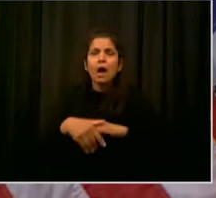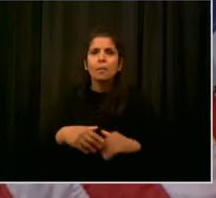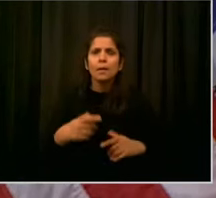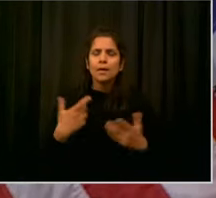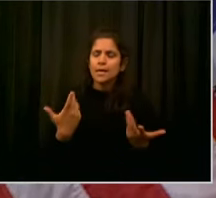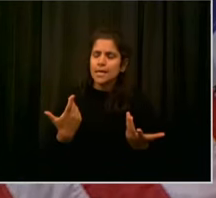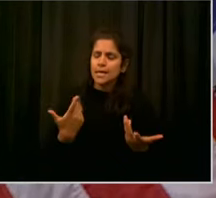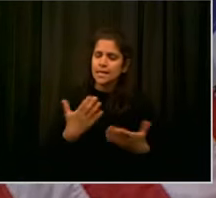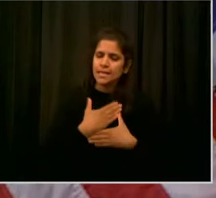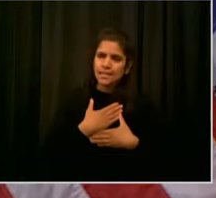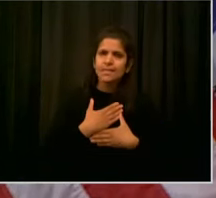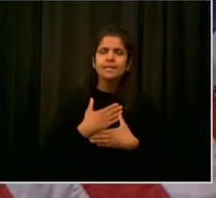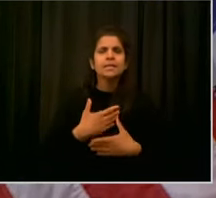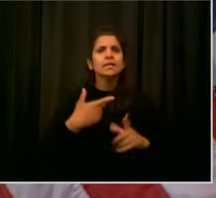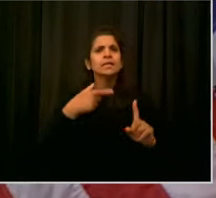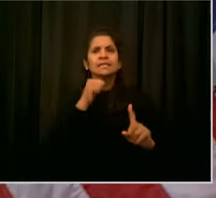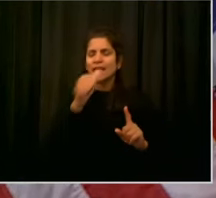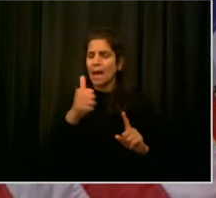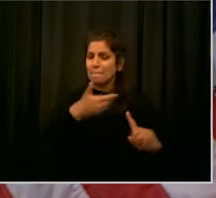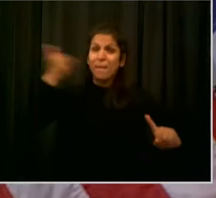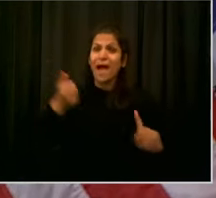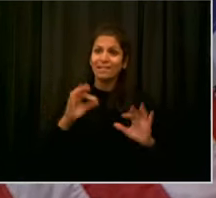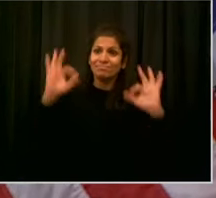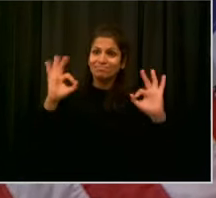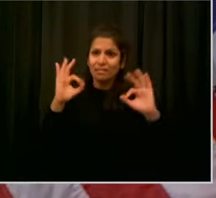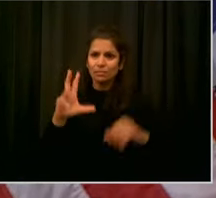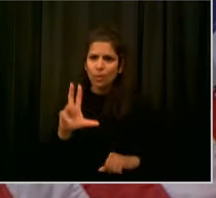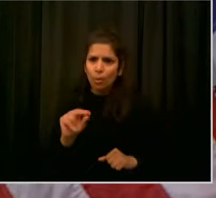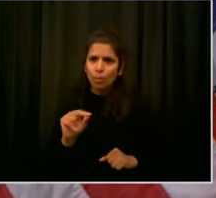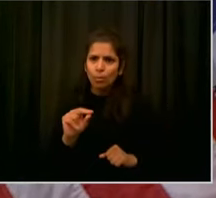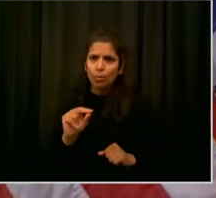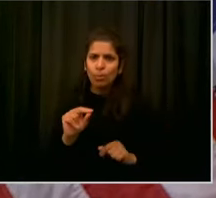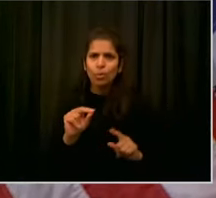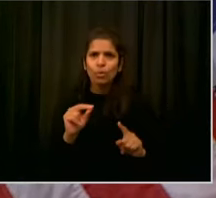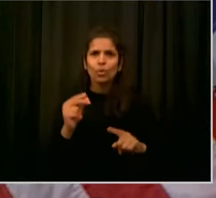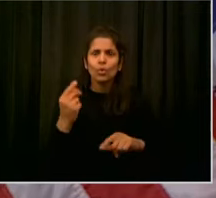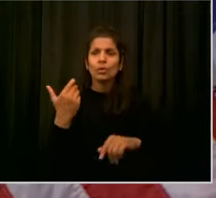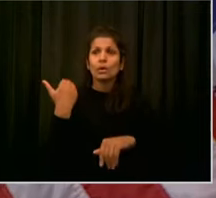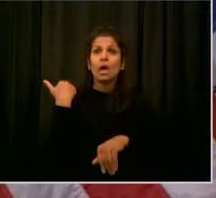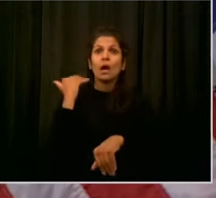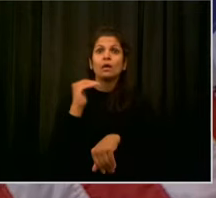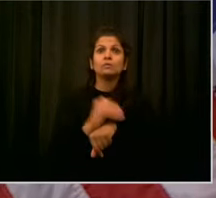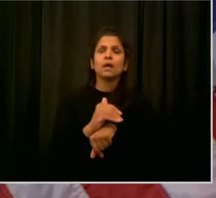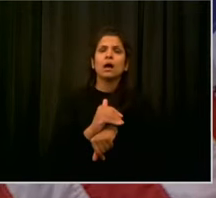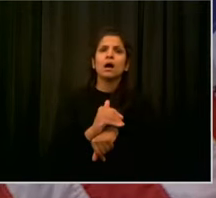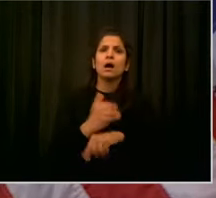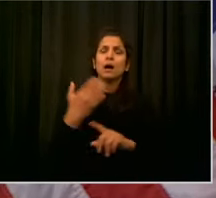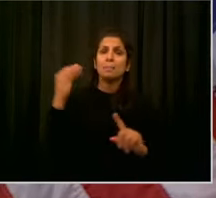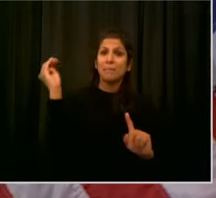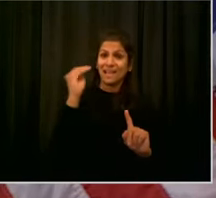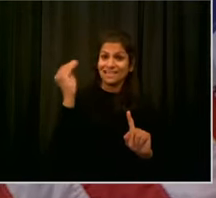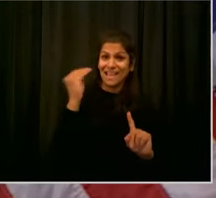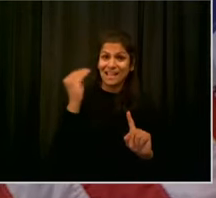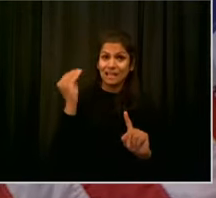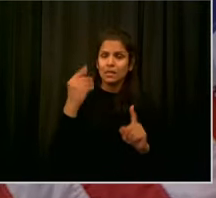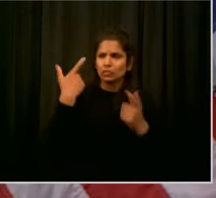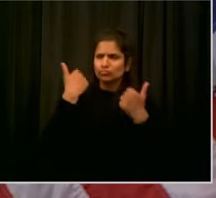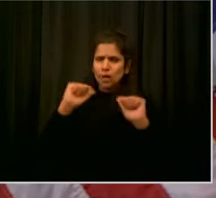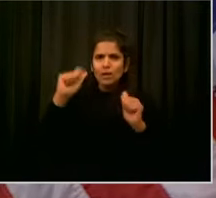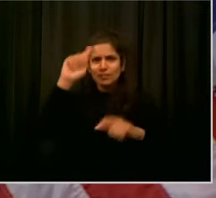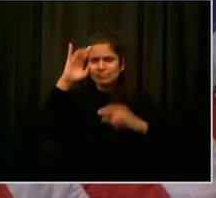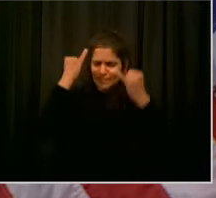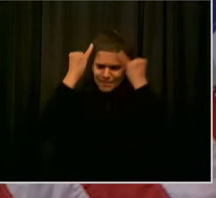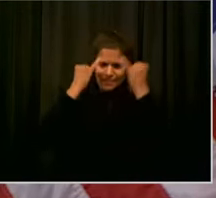better last night. We together wanted the curfew. We talked it through the hour of the curfew. We talked about city bike. We talked